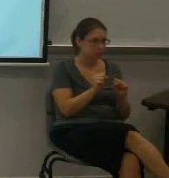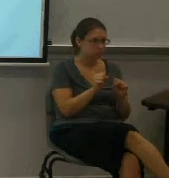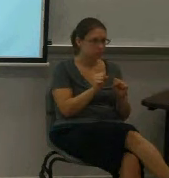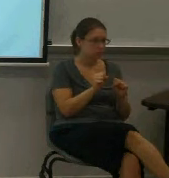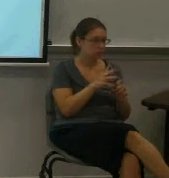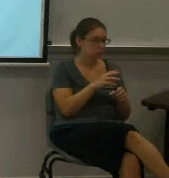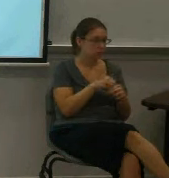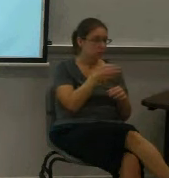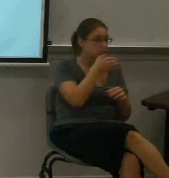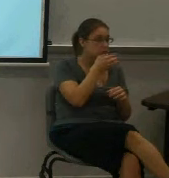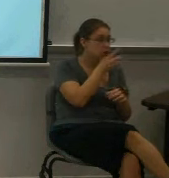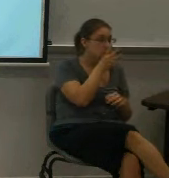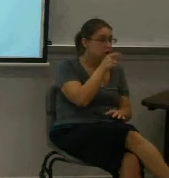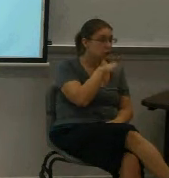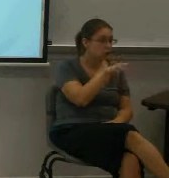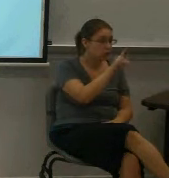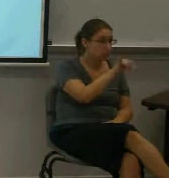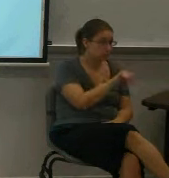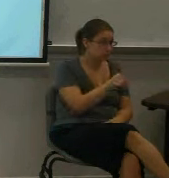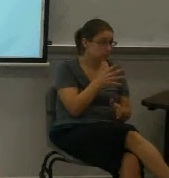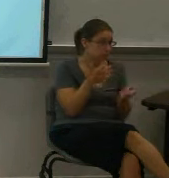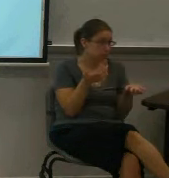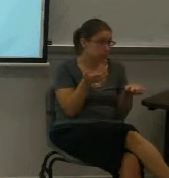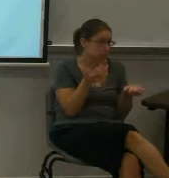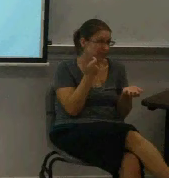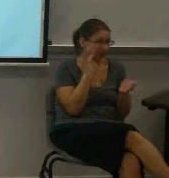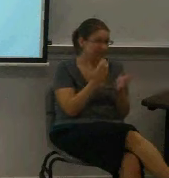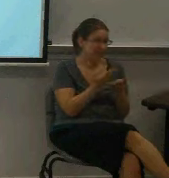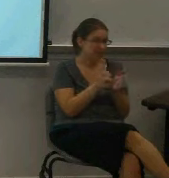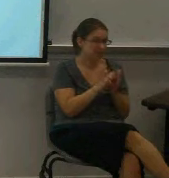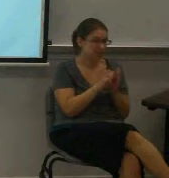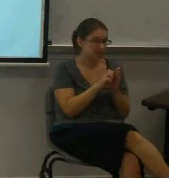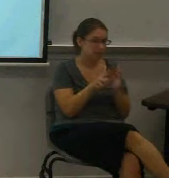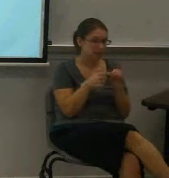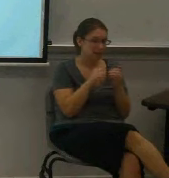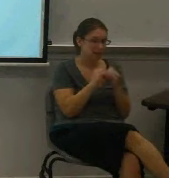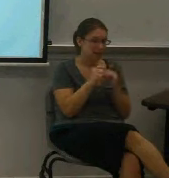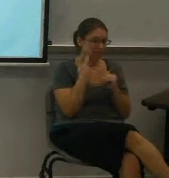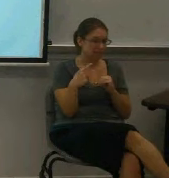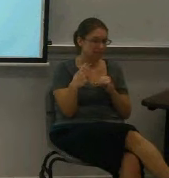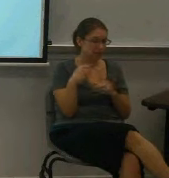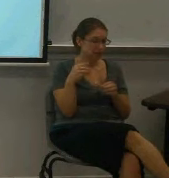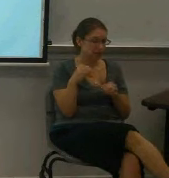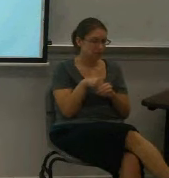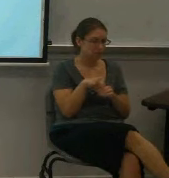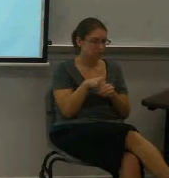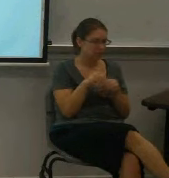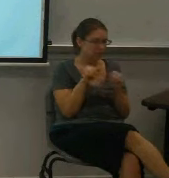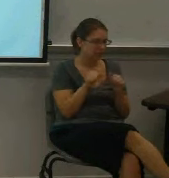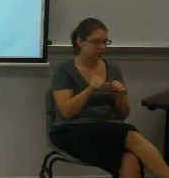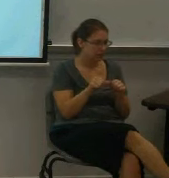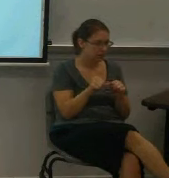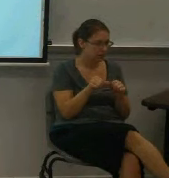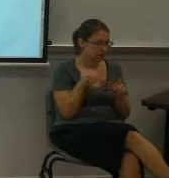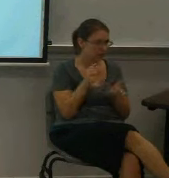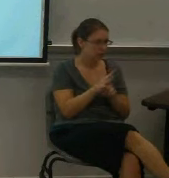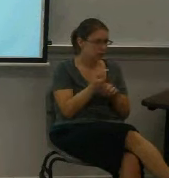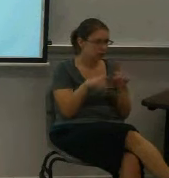quality. If we're interested in biodiversity, I just gave an example of how phosphorus content can change the